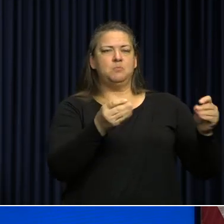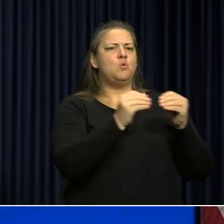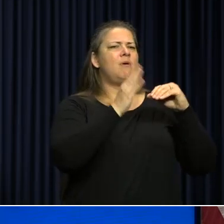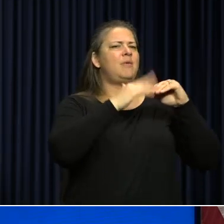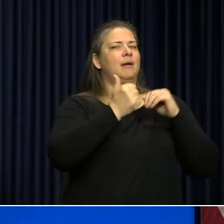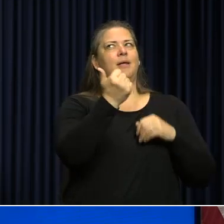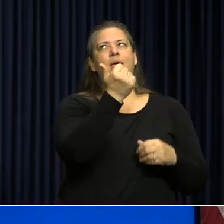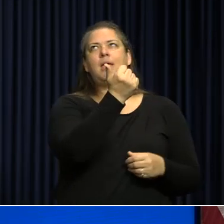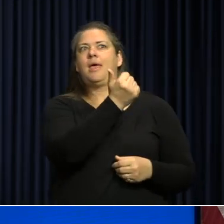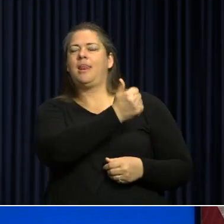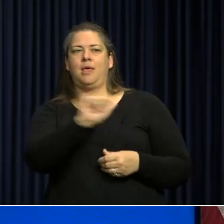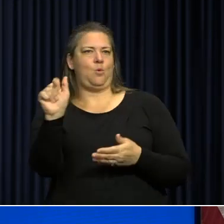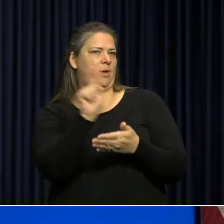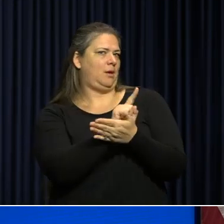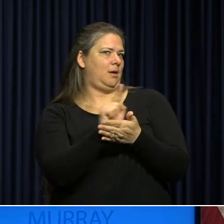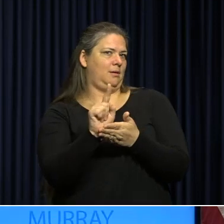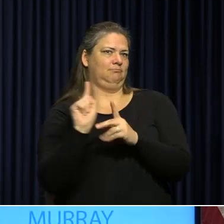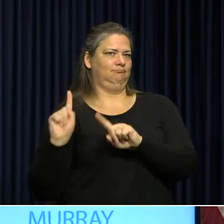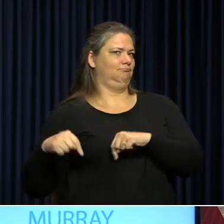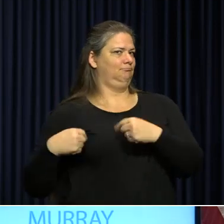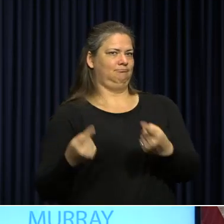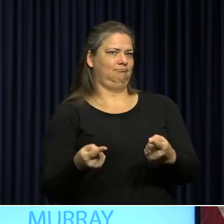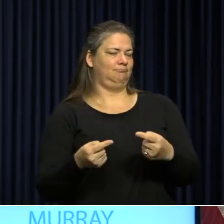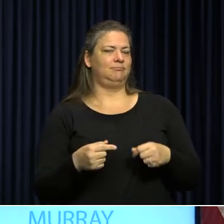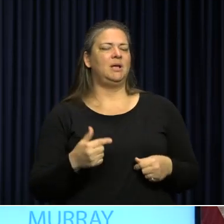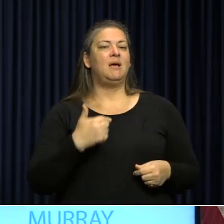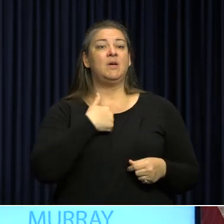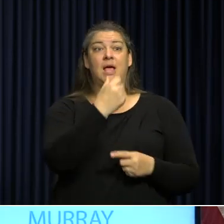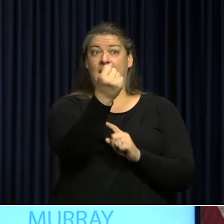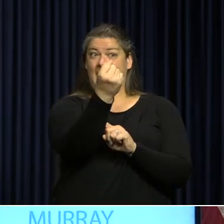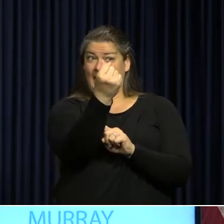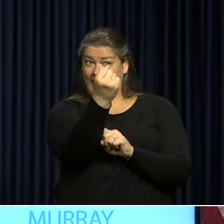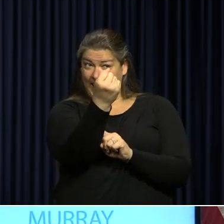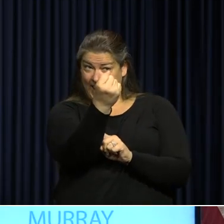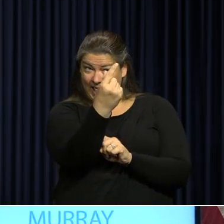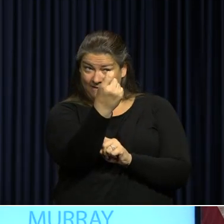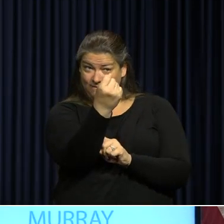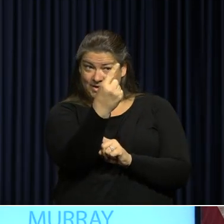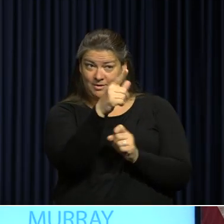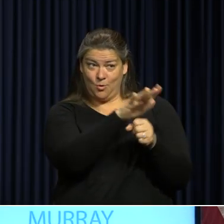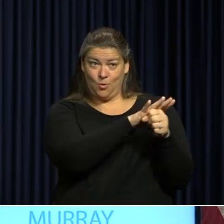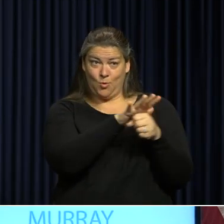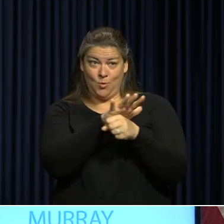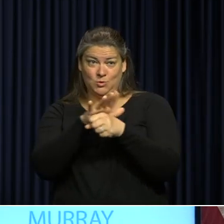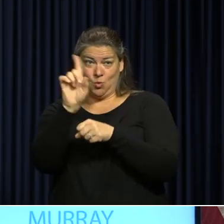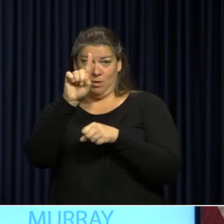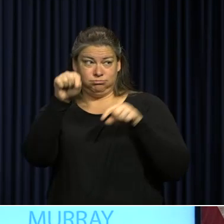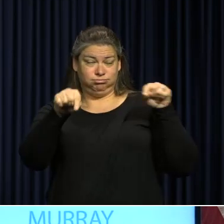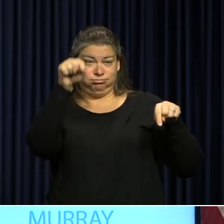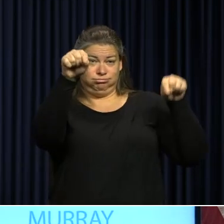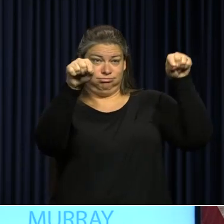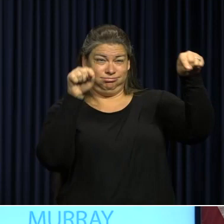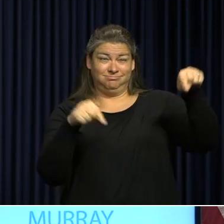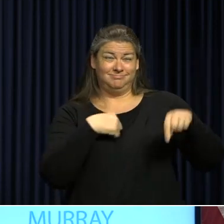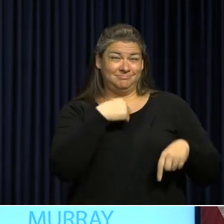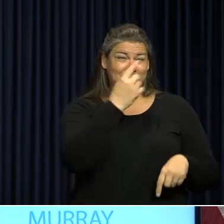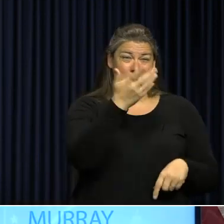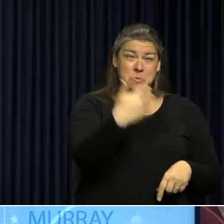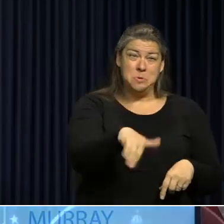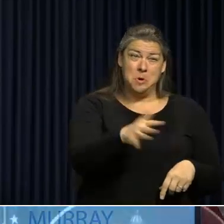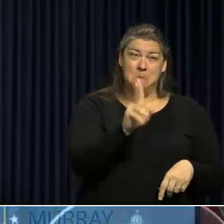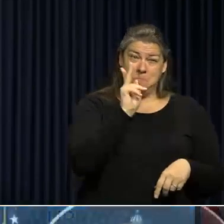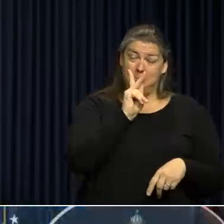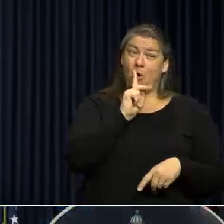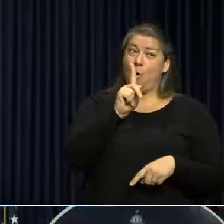any week thus far. We're going to have 11 locations. And I will tell you that people are responding